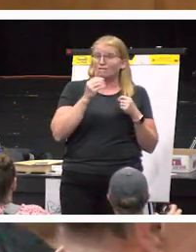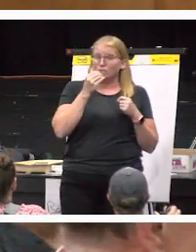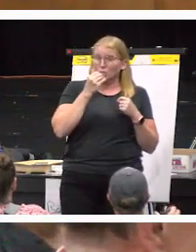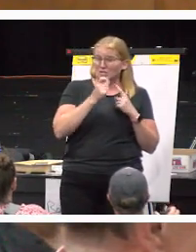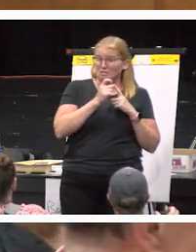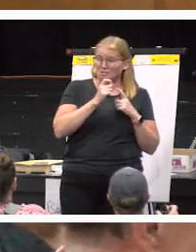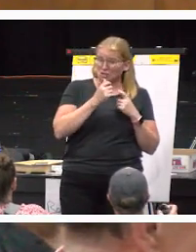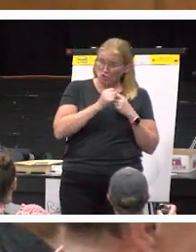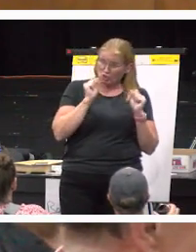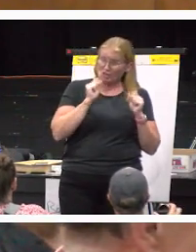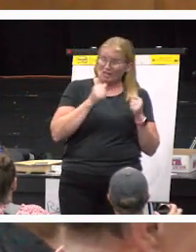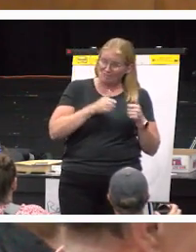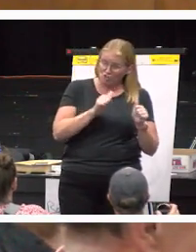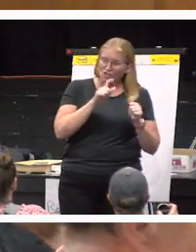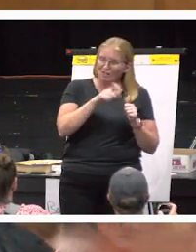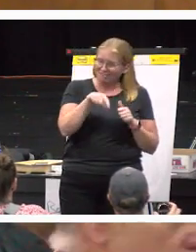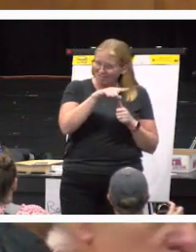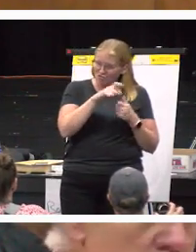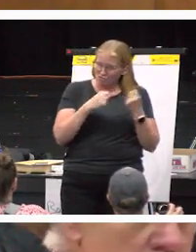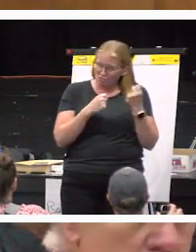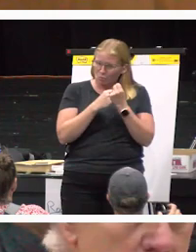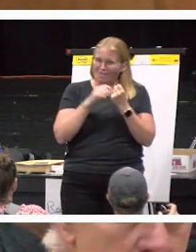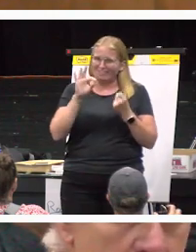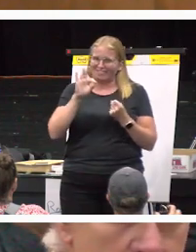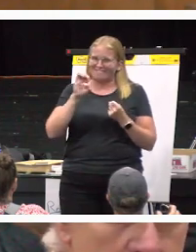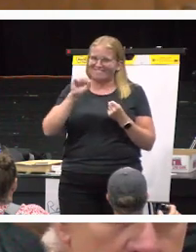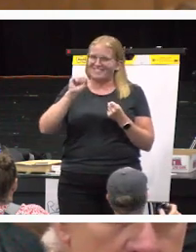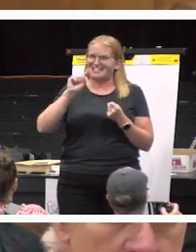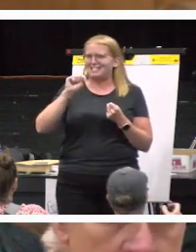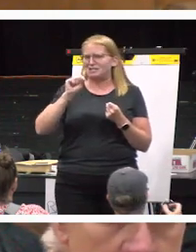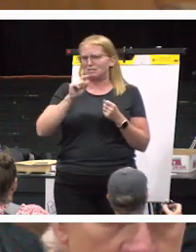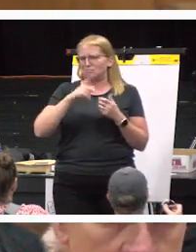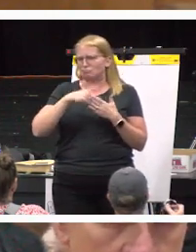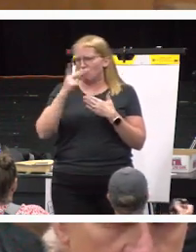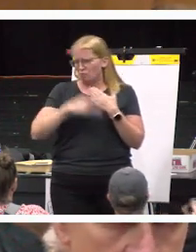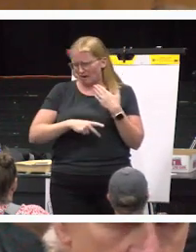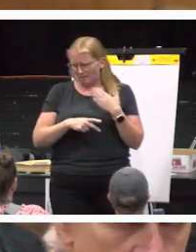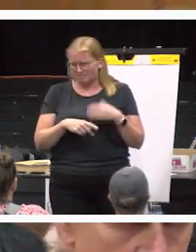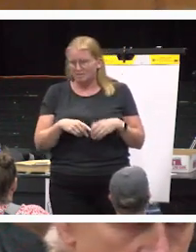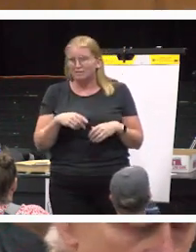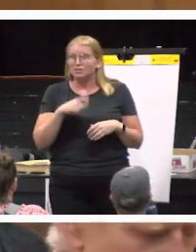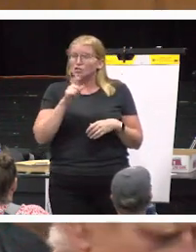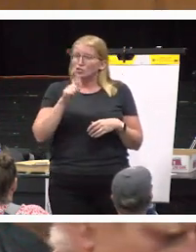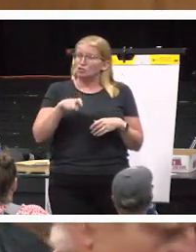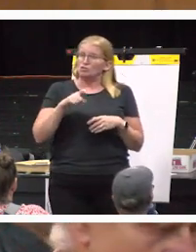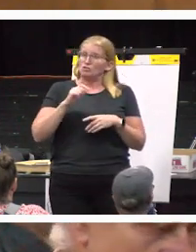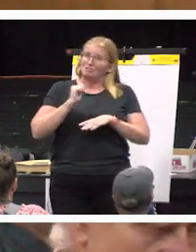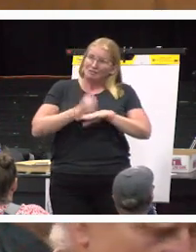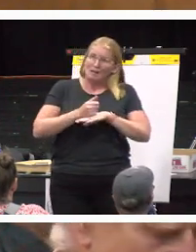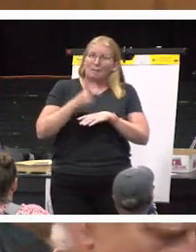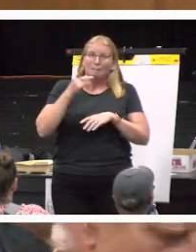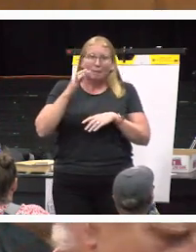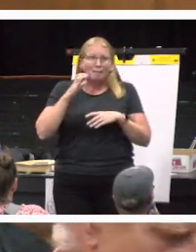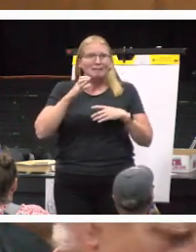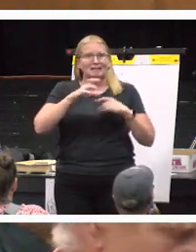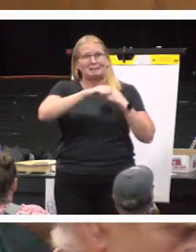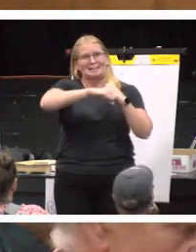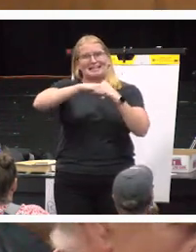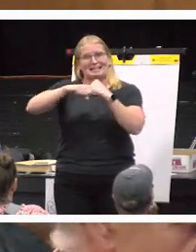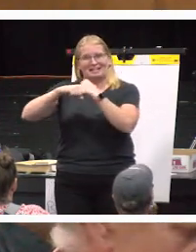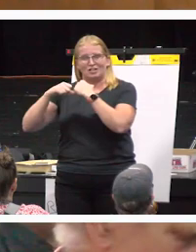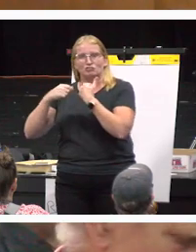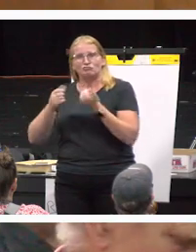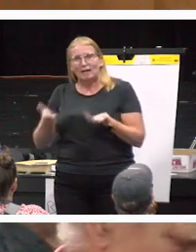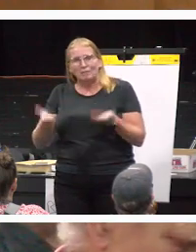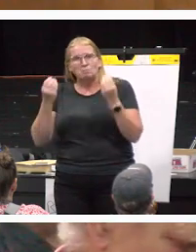vigorously support the FEAST program in the short and long term. It should create a public media campaign to raise awareness of farm and